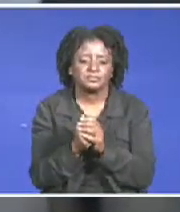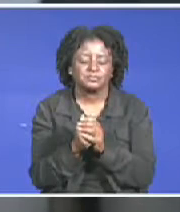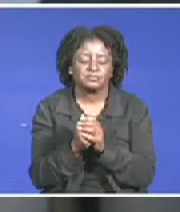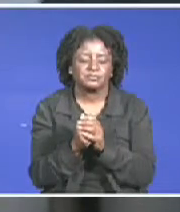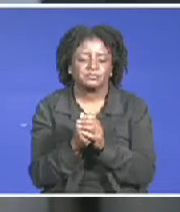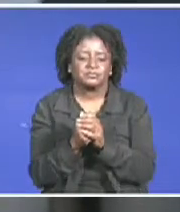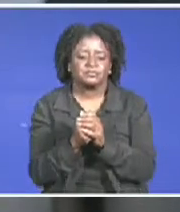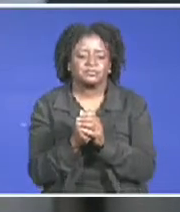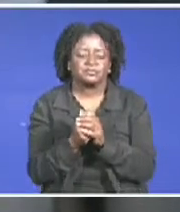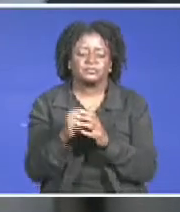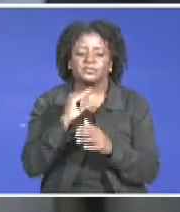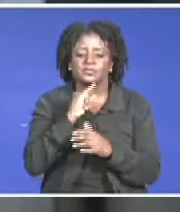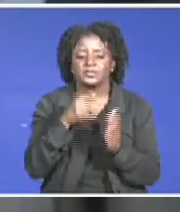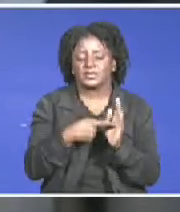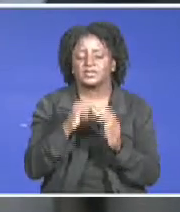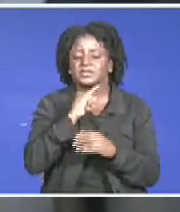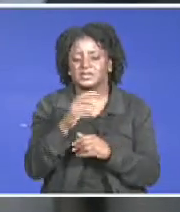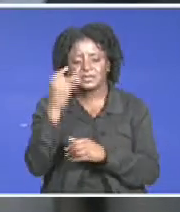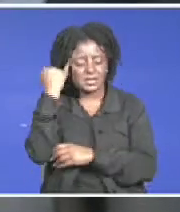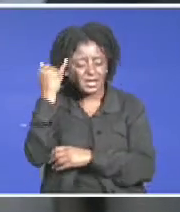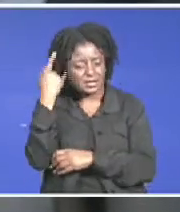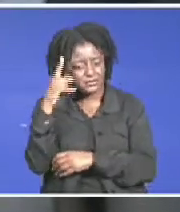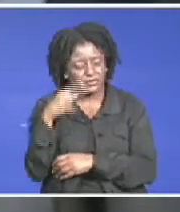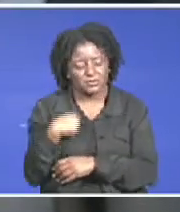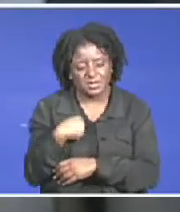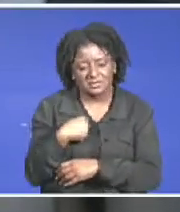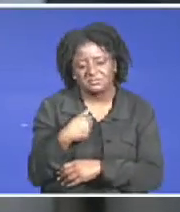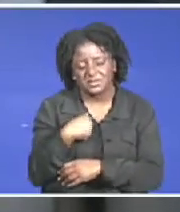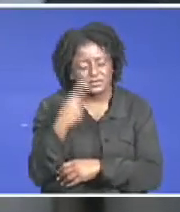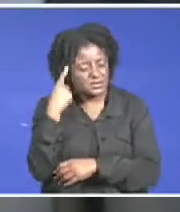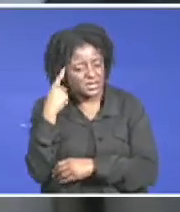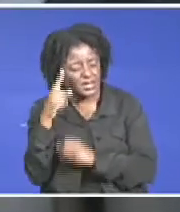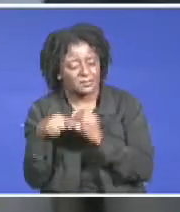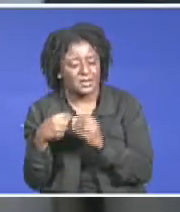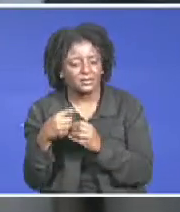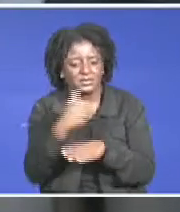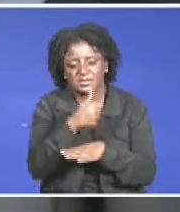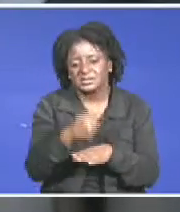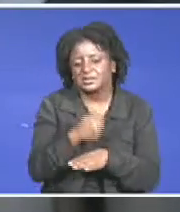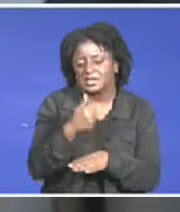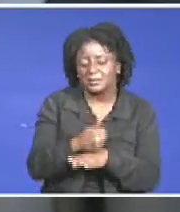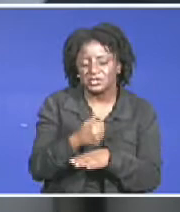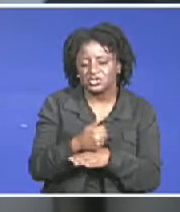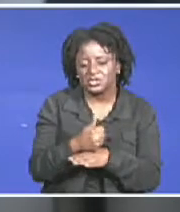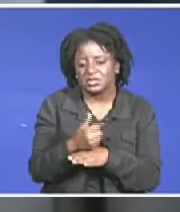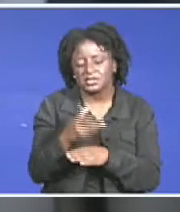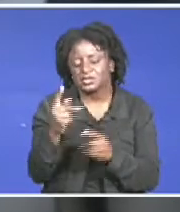an idea for me that I've been thinking about for a little while, is to establish